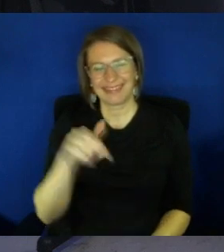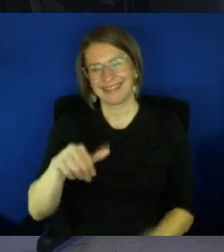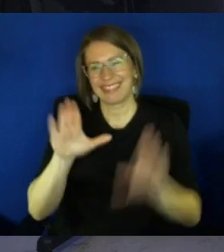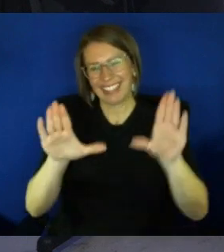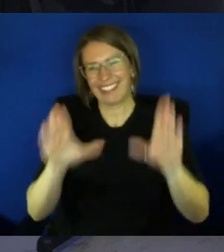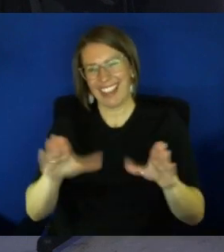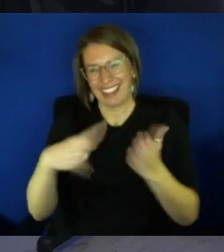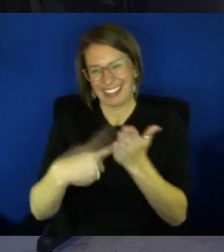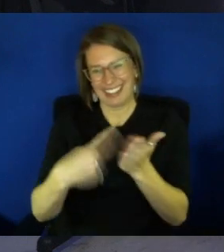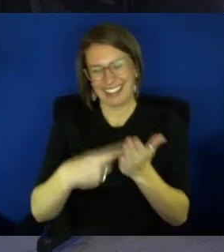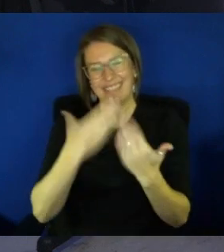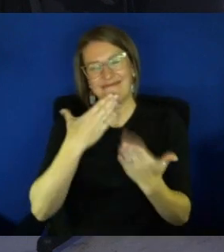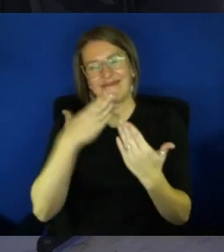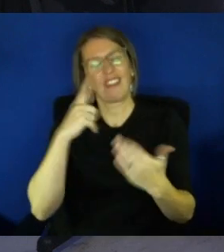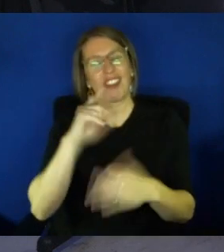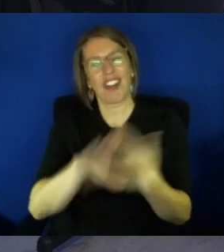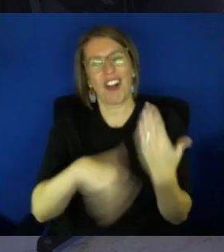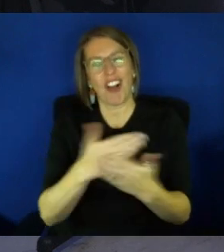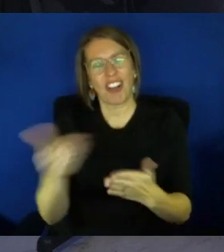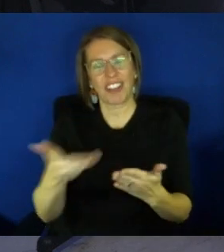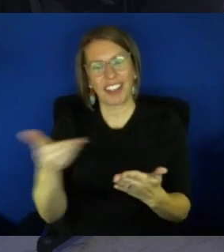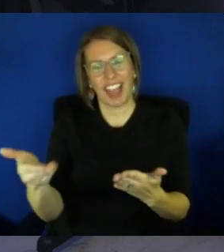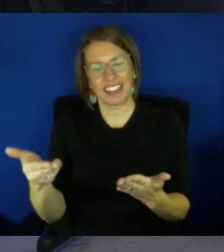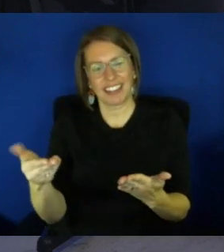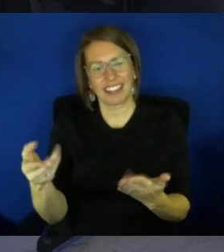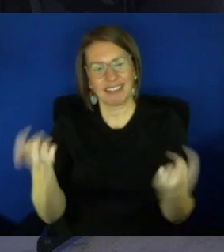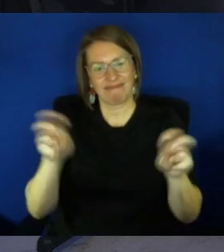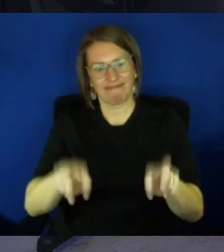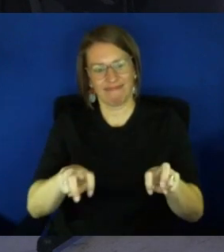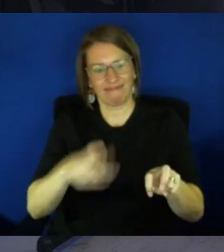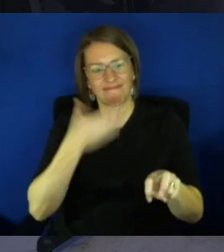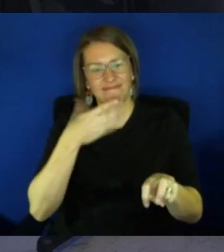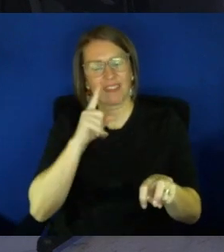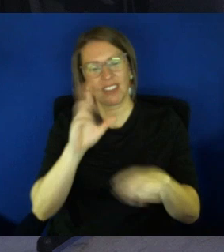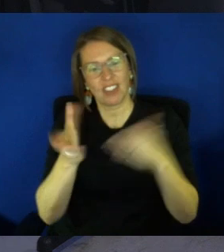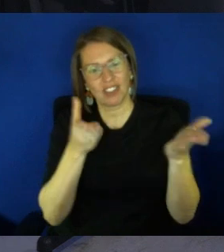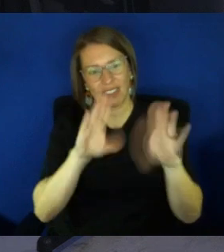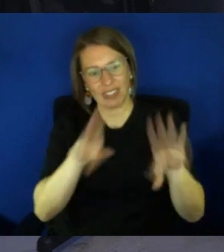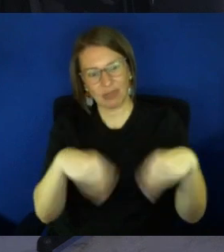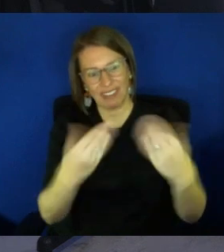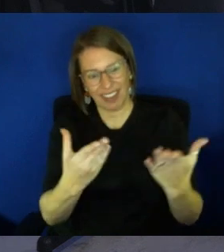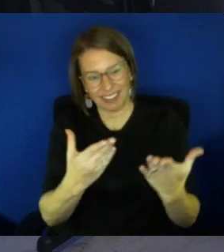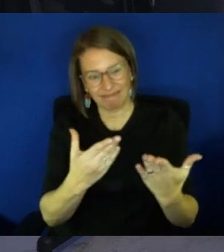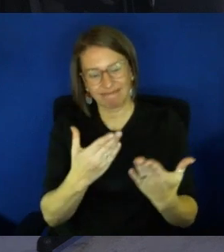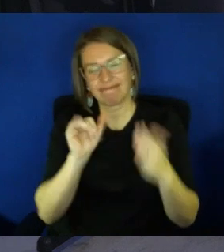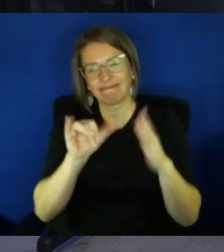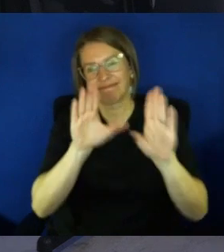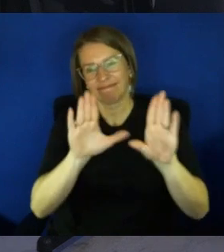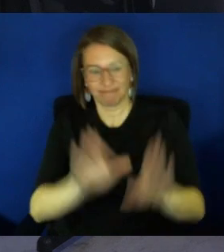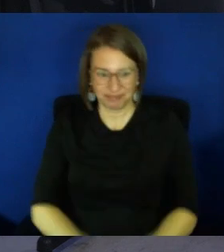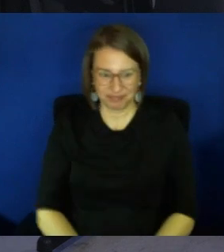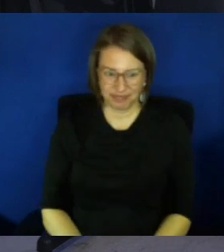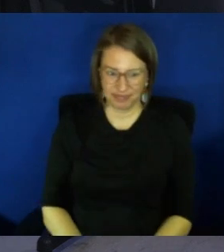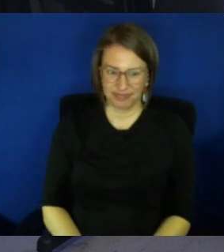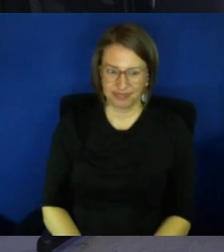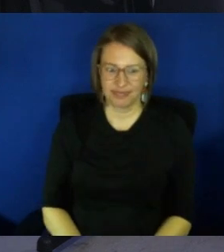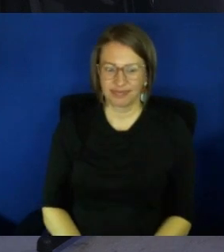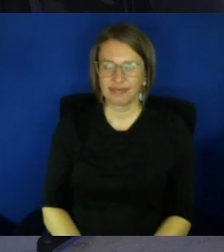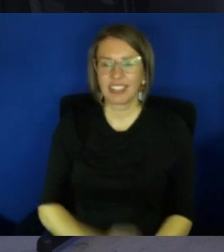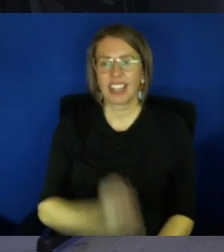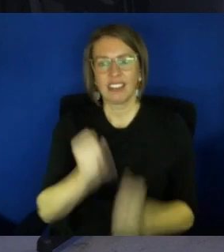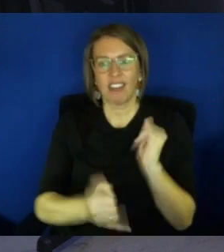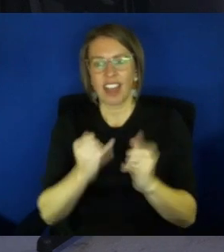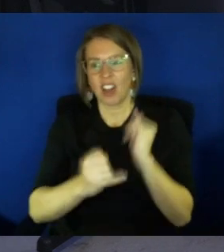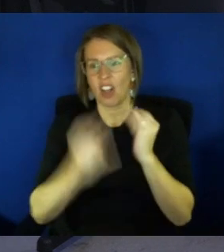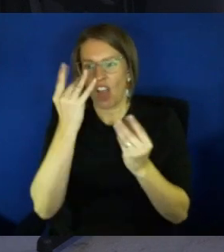grateful for all of our guests for being here. I'm very grateful for the service that you have to Thank our you. country. That's awesome. So final thoughts from everybody.